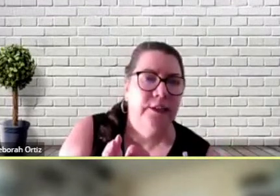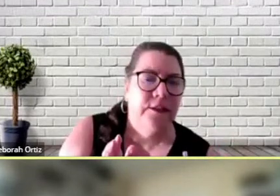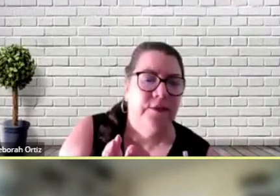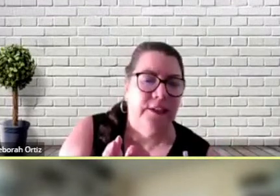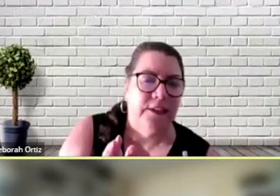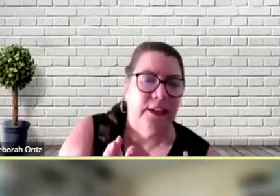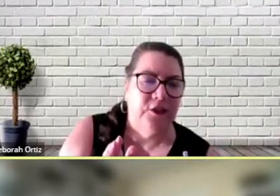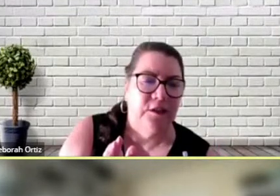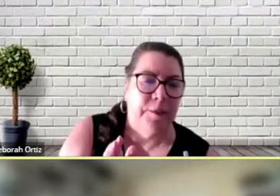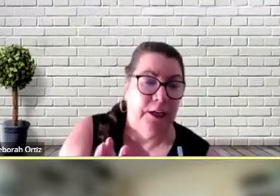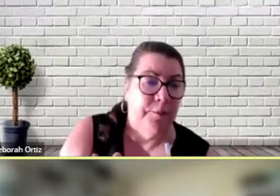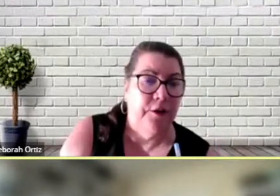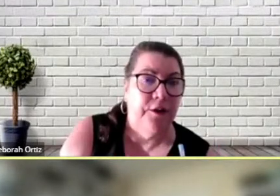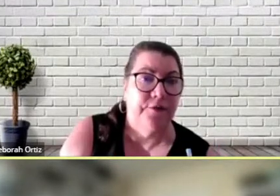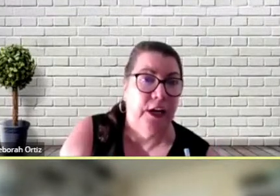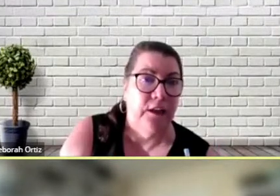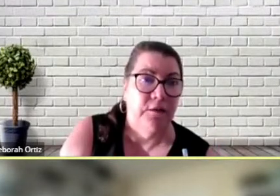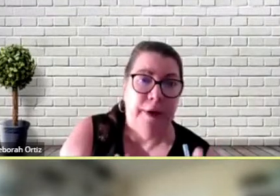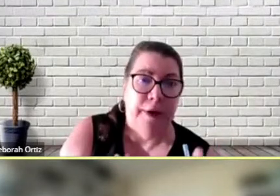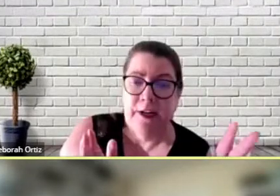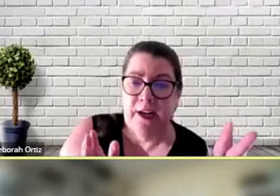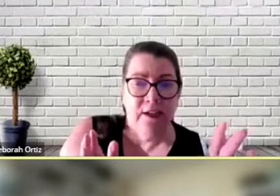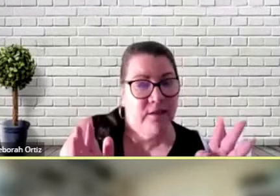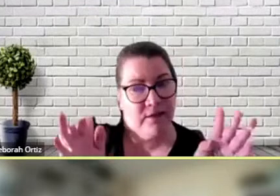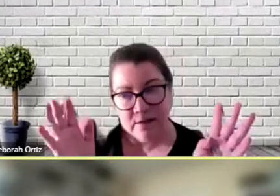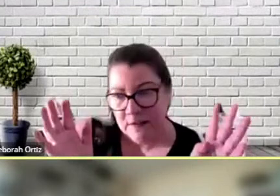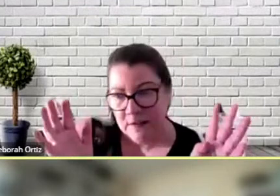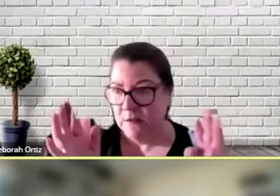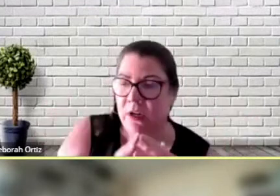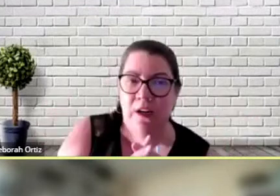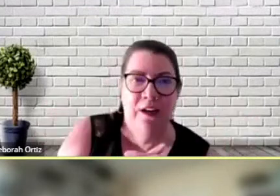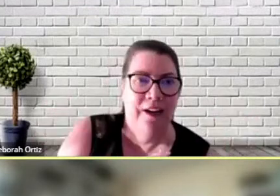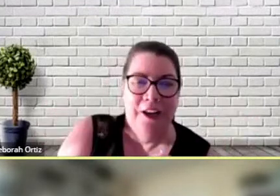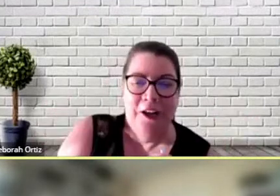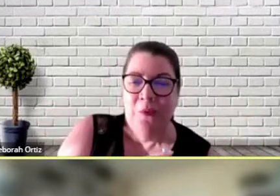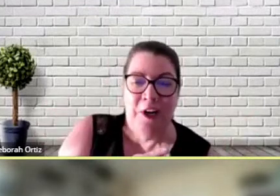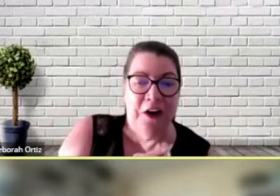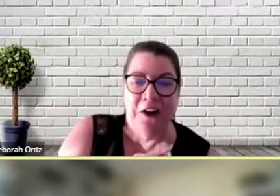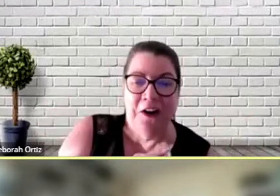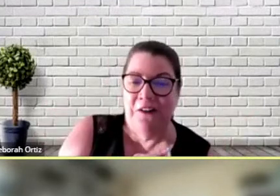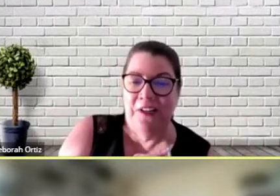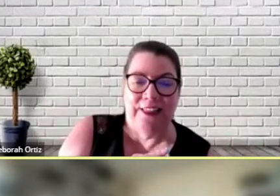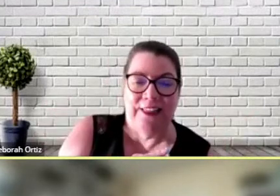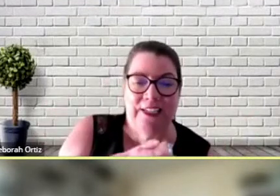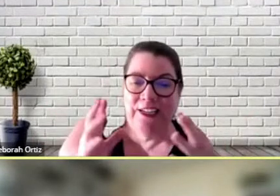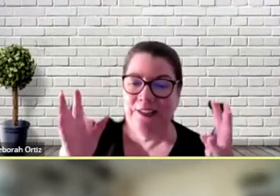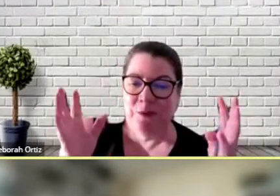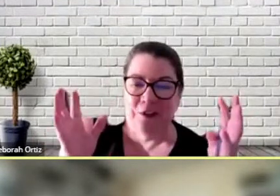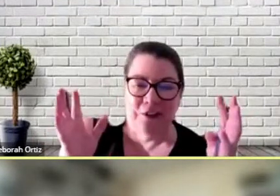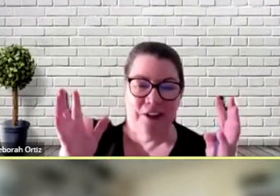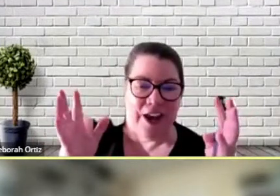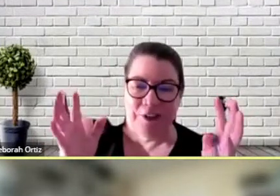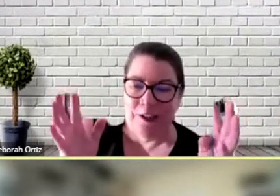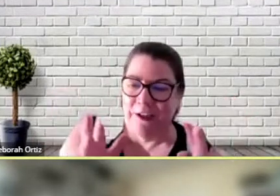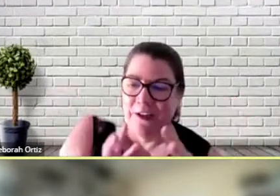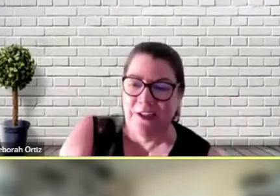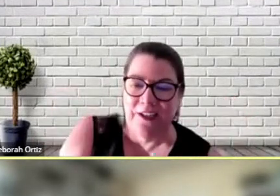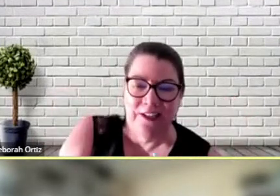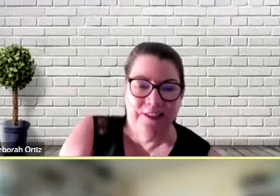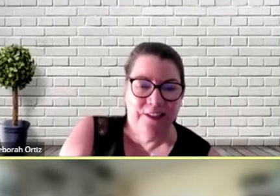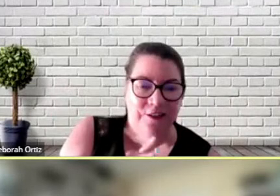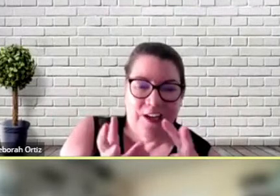there are low rates of vaccination by communities of color, Pam and I, we are Latinas, we're